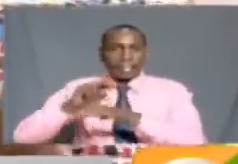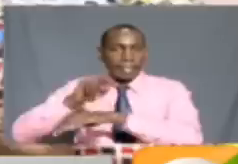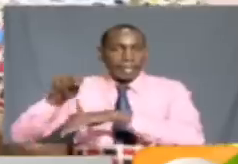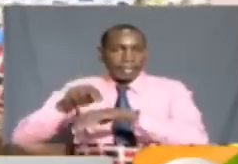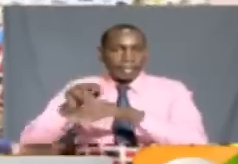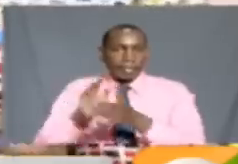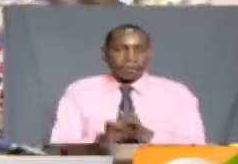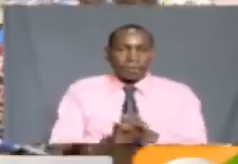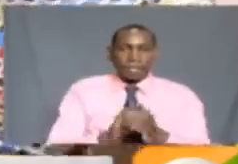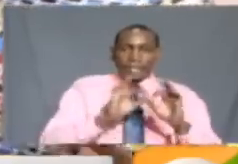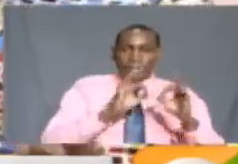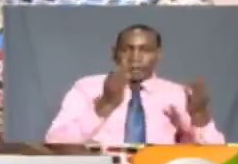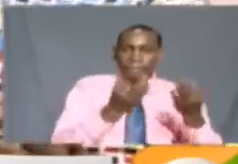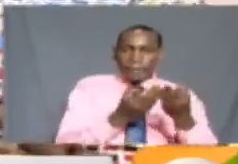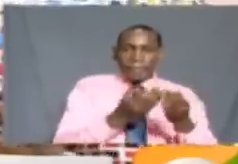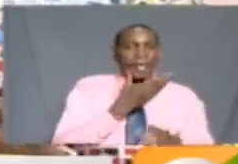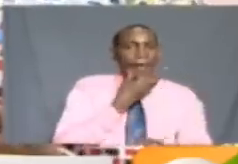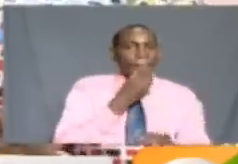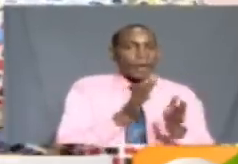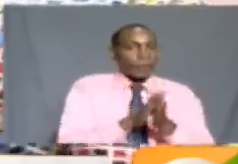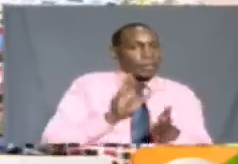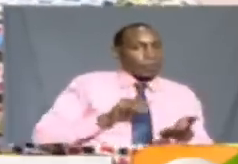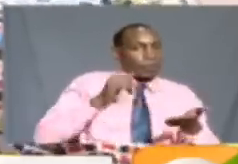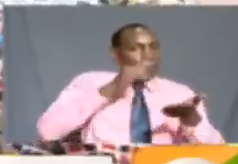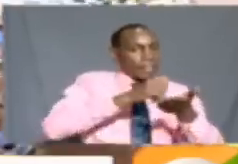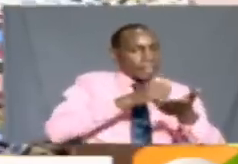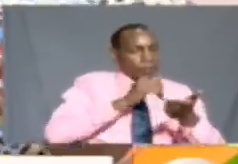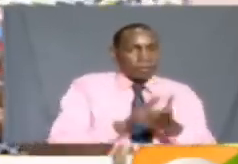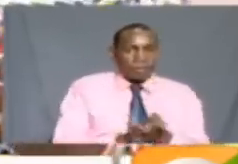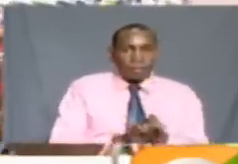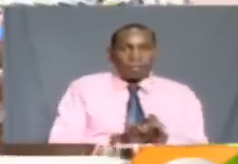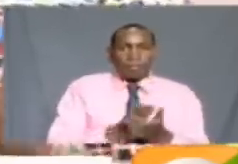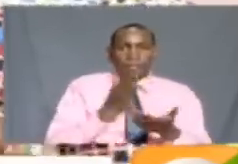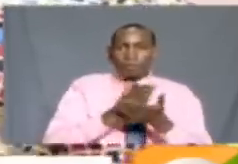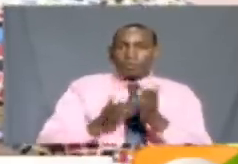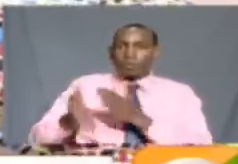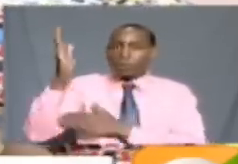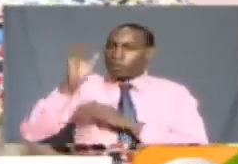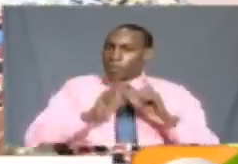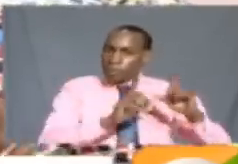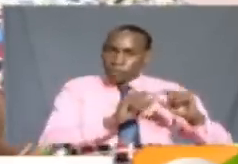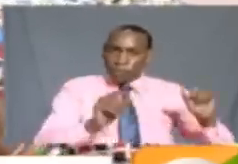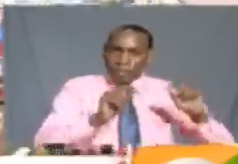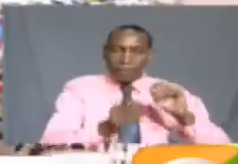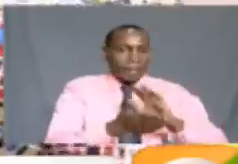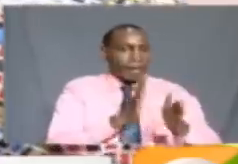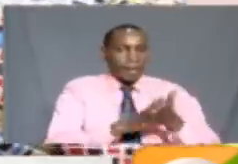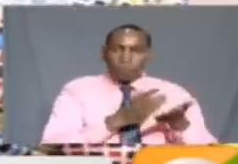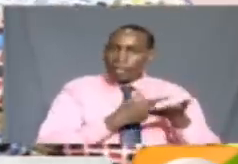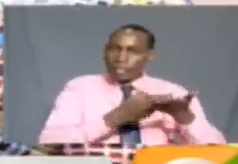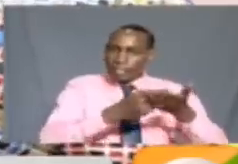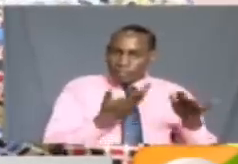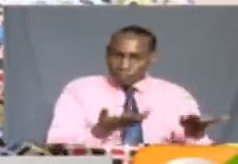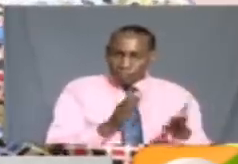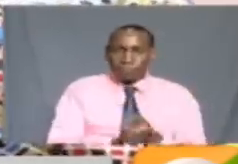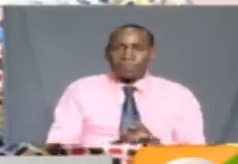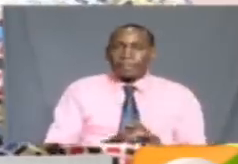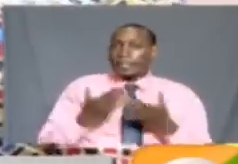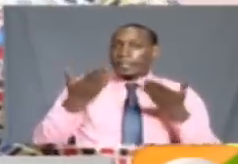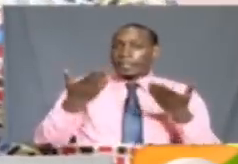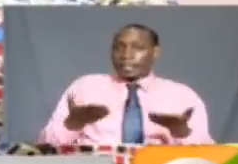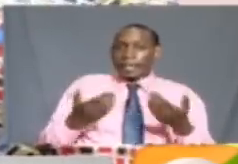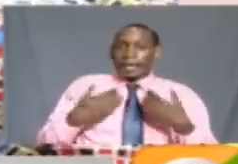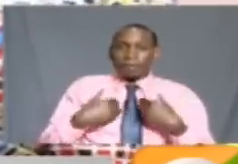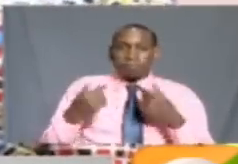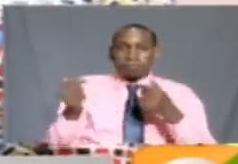course, we're talking about a family, we're talking about a man and a woman. And that's God's truth. Right. I mean, there's no argument about it. Actually, right now, we're in a